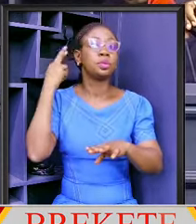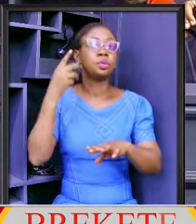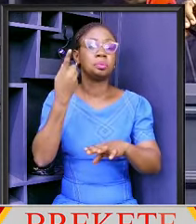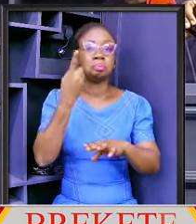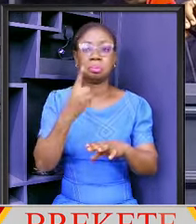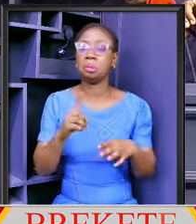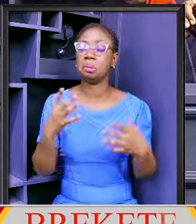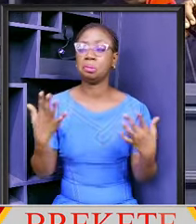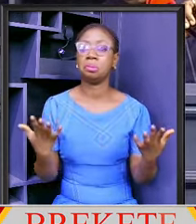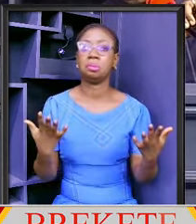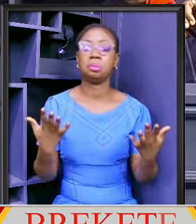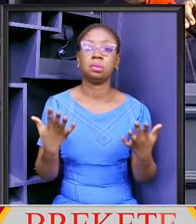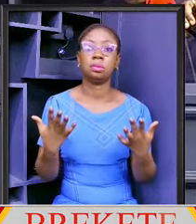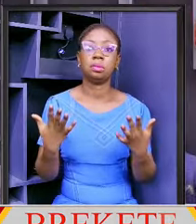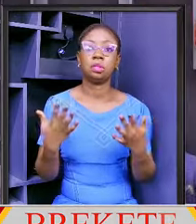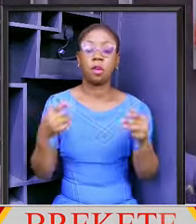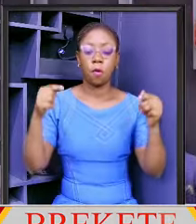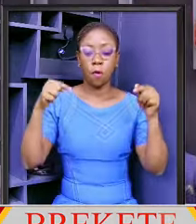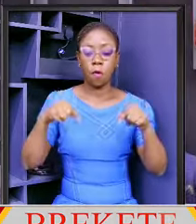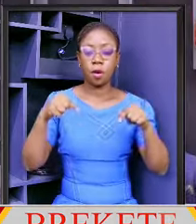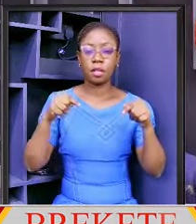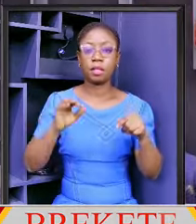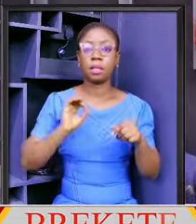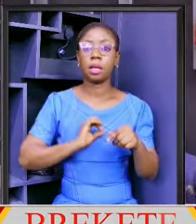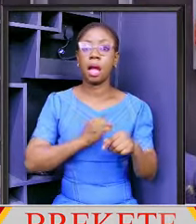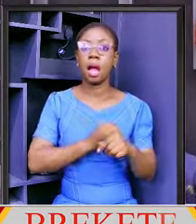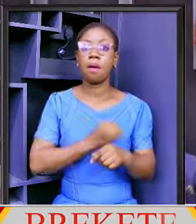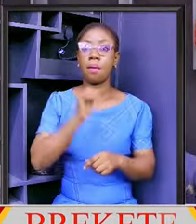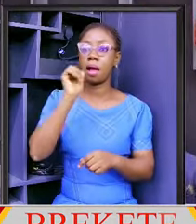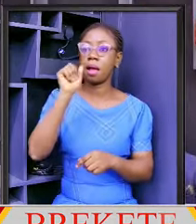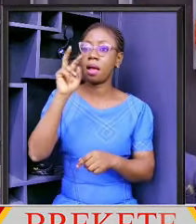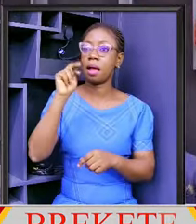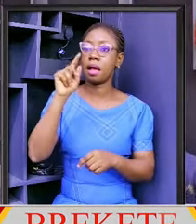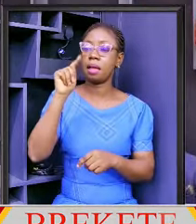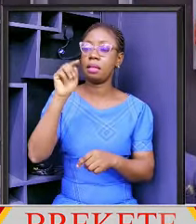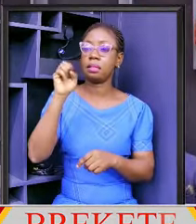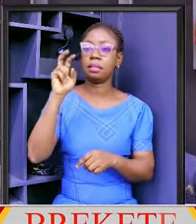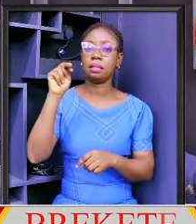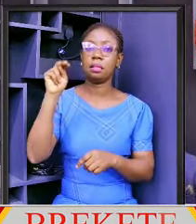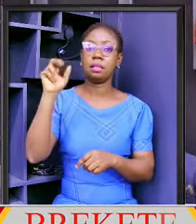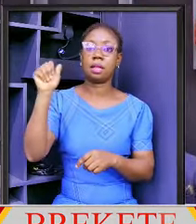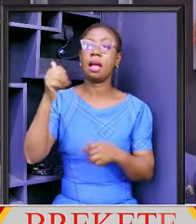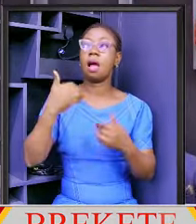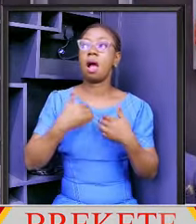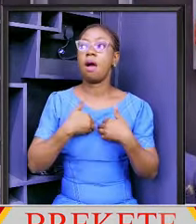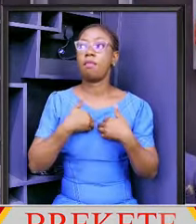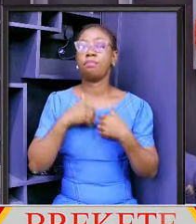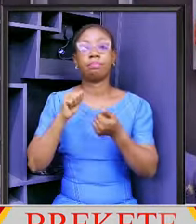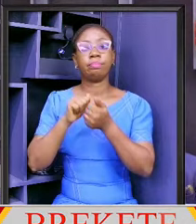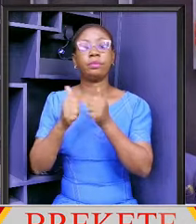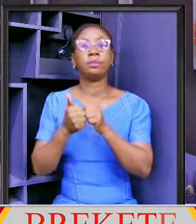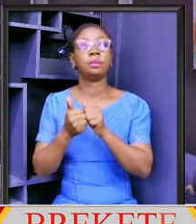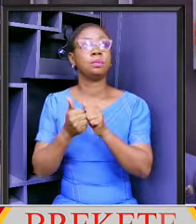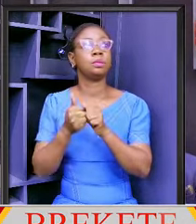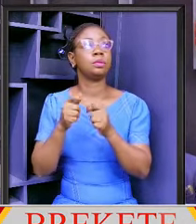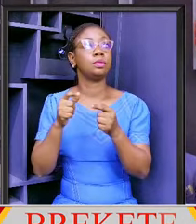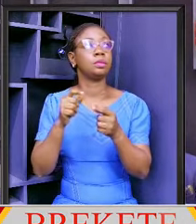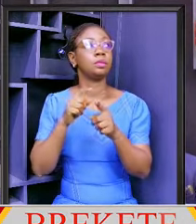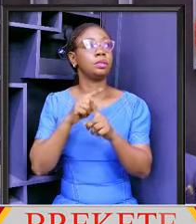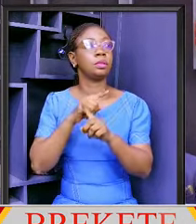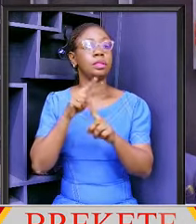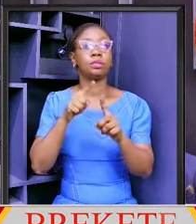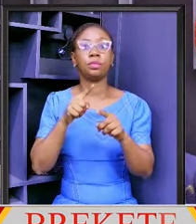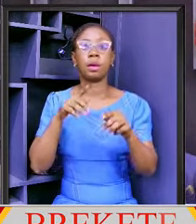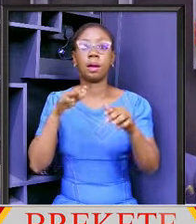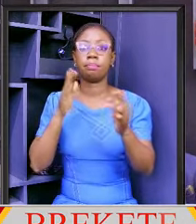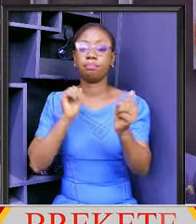reach. Recently, say, our antenna get issue. If you they pass this, this welcome to Abuja, what they